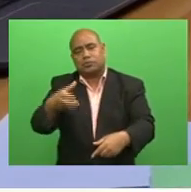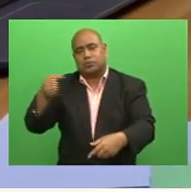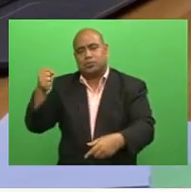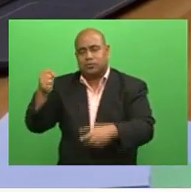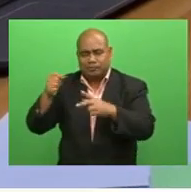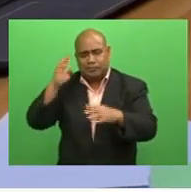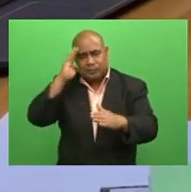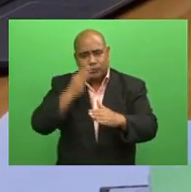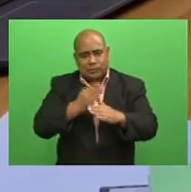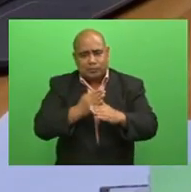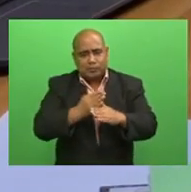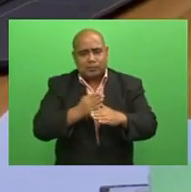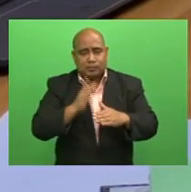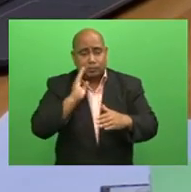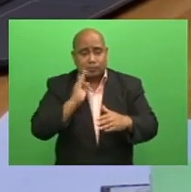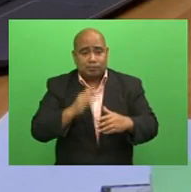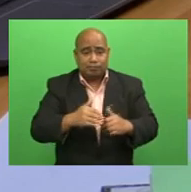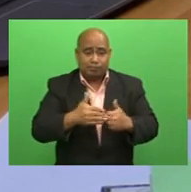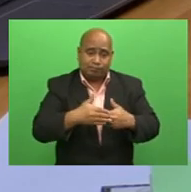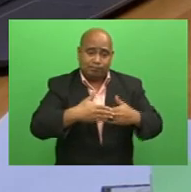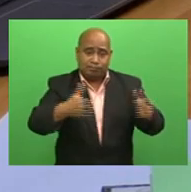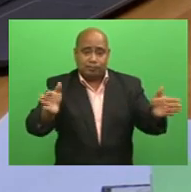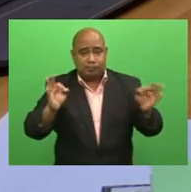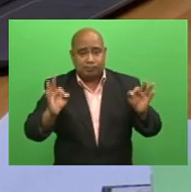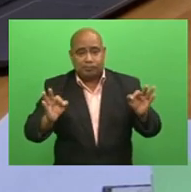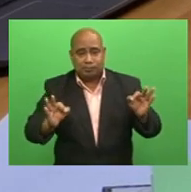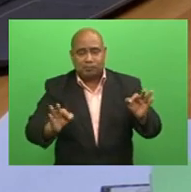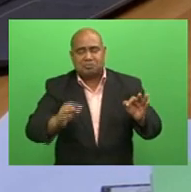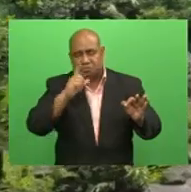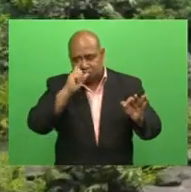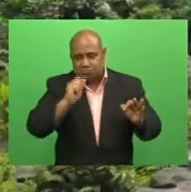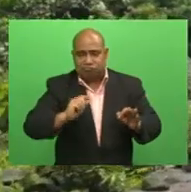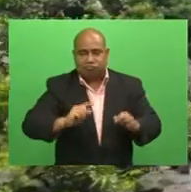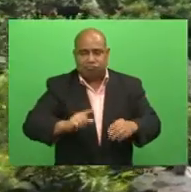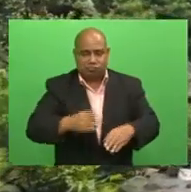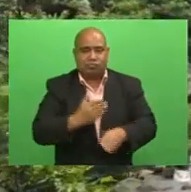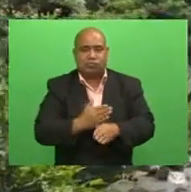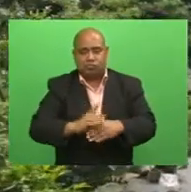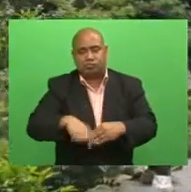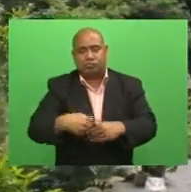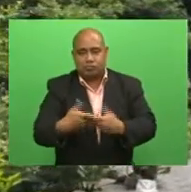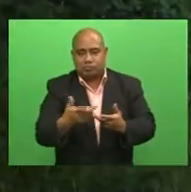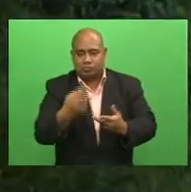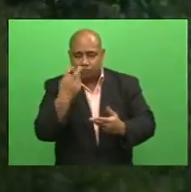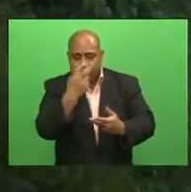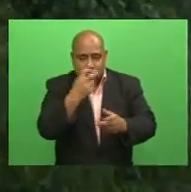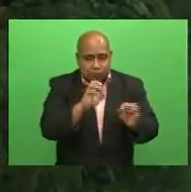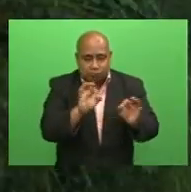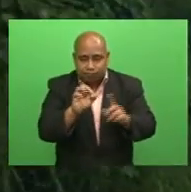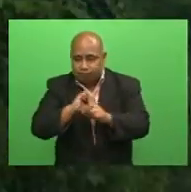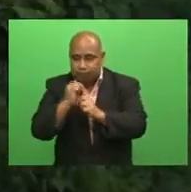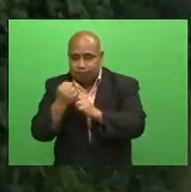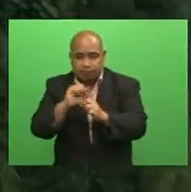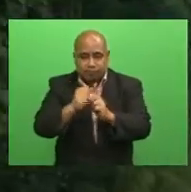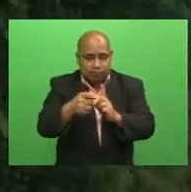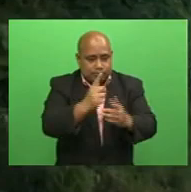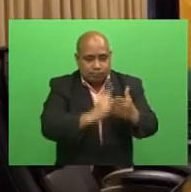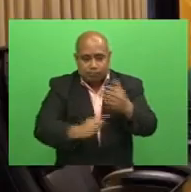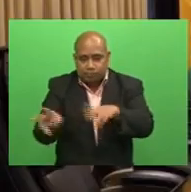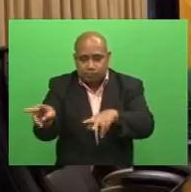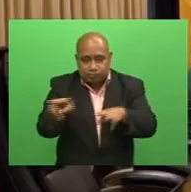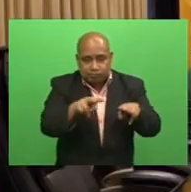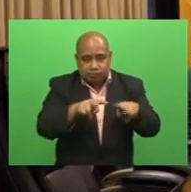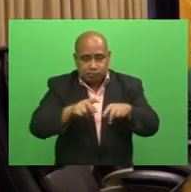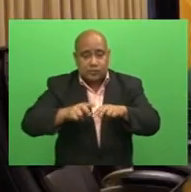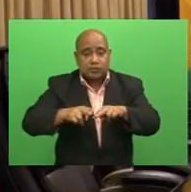are monitoring the situation here in Fiji and currently in discussion with